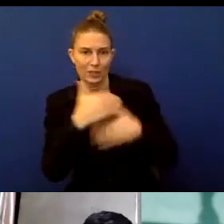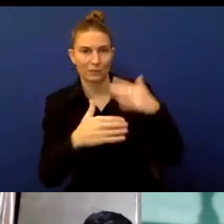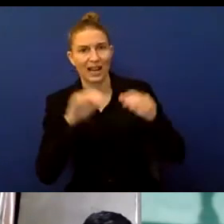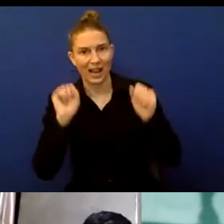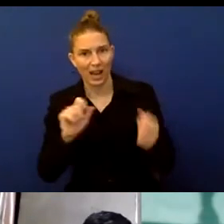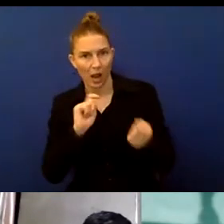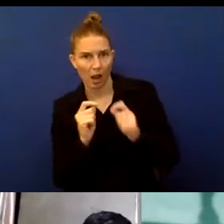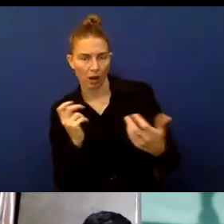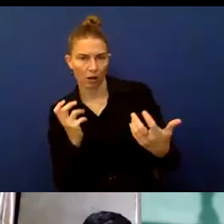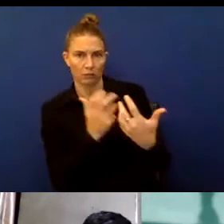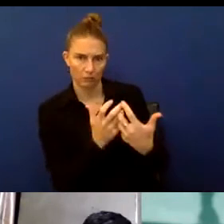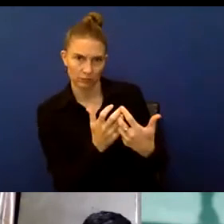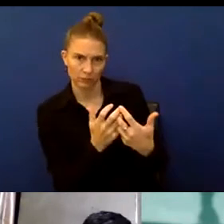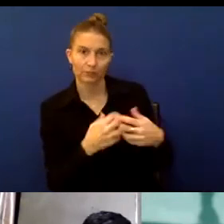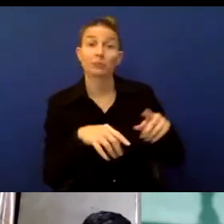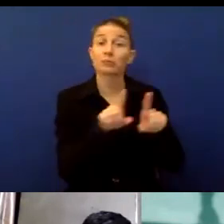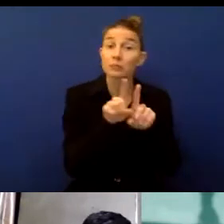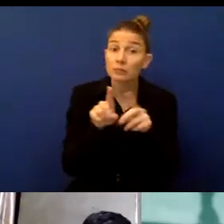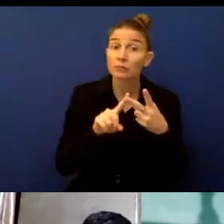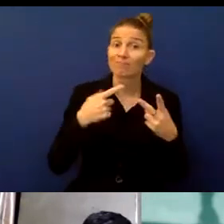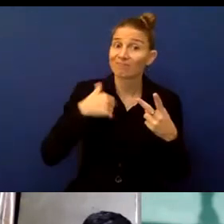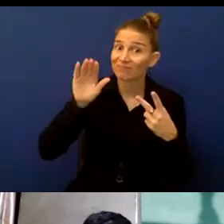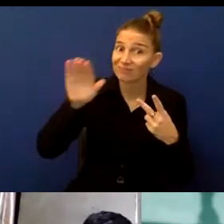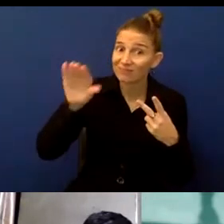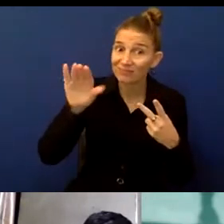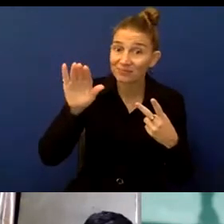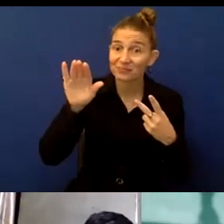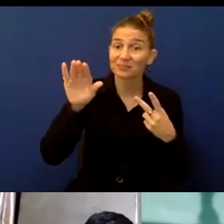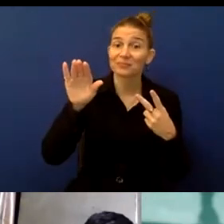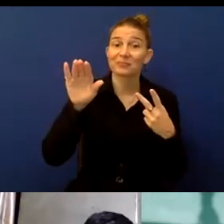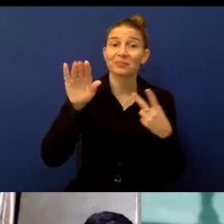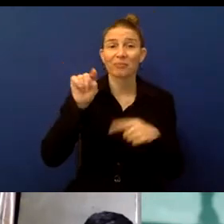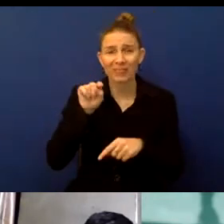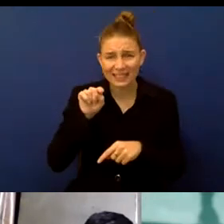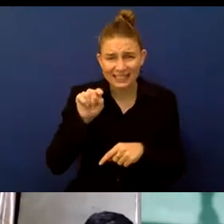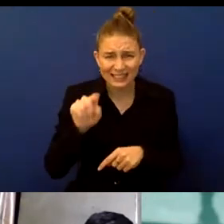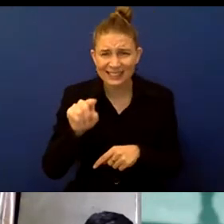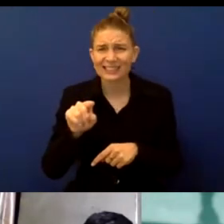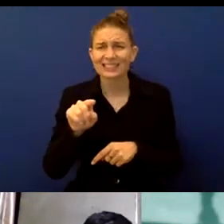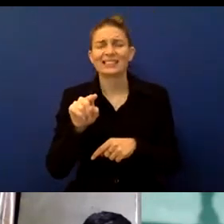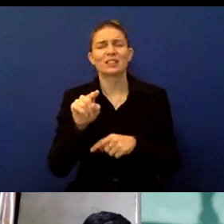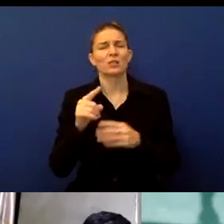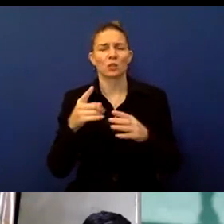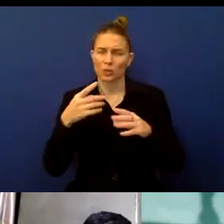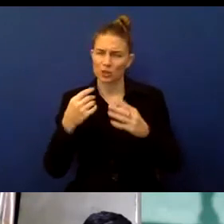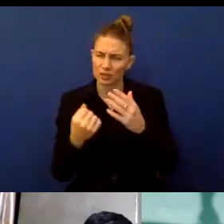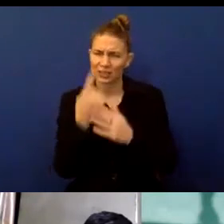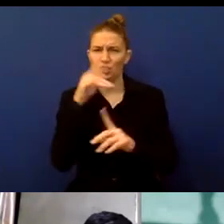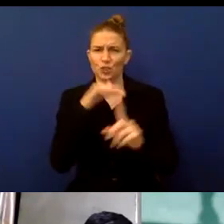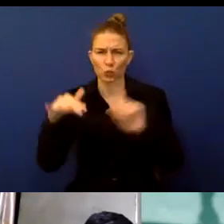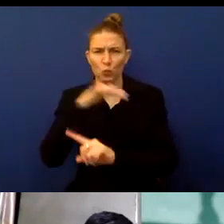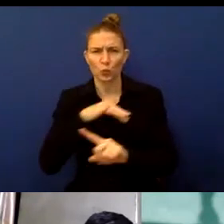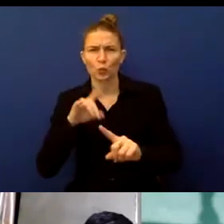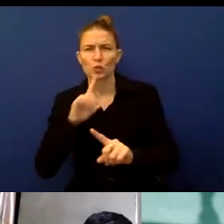I also urged them to understand that disability is a cross-cutting issue, because even the